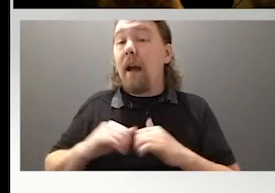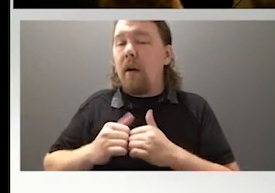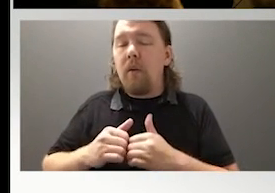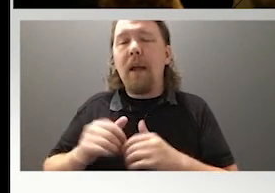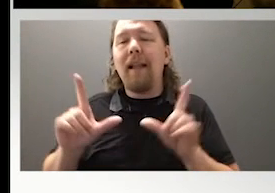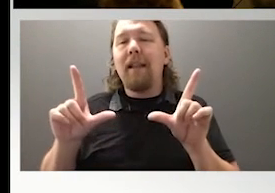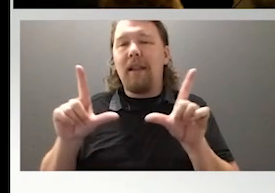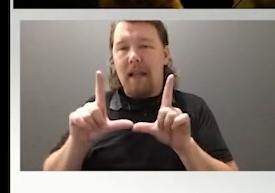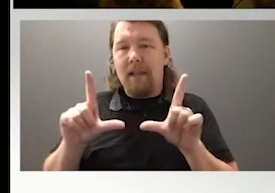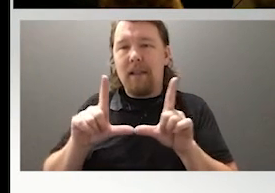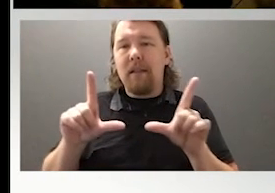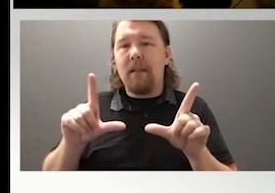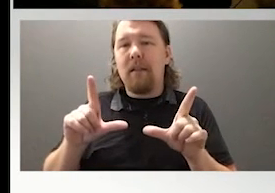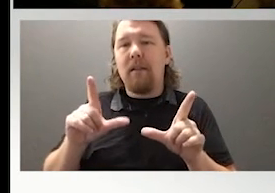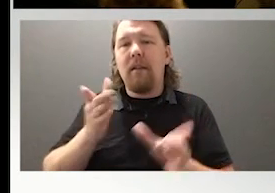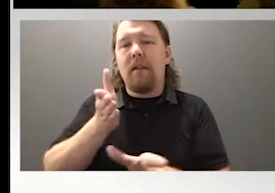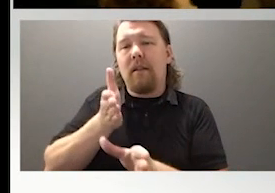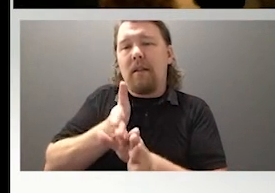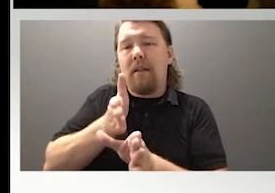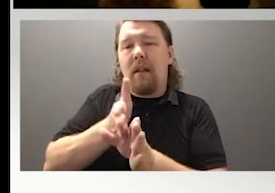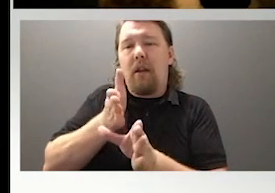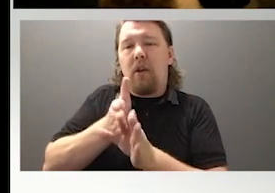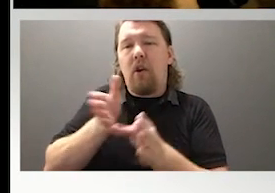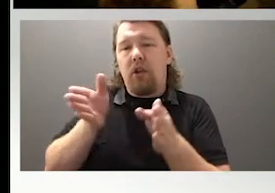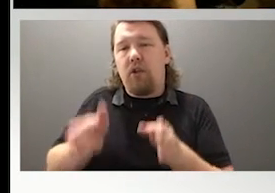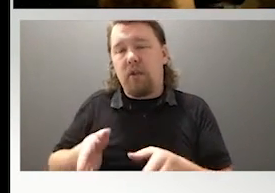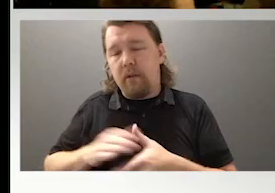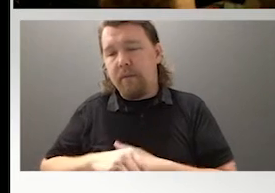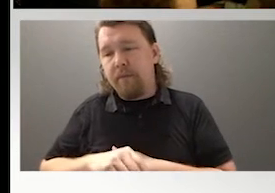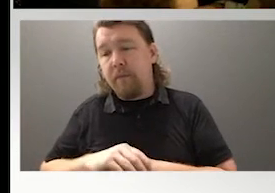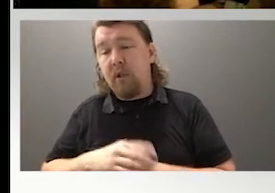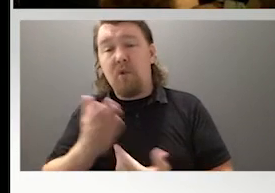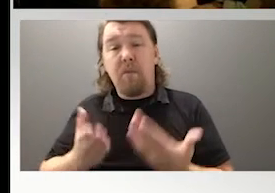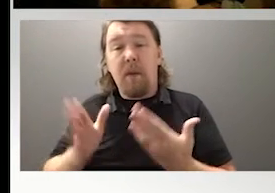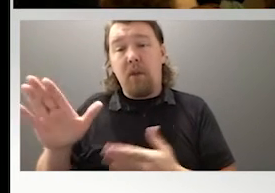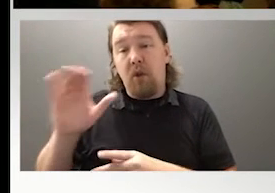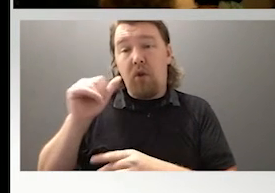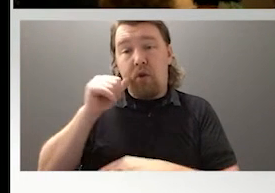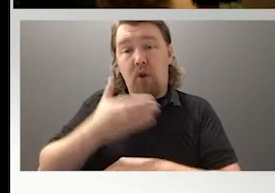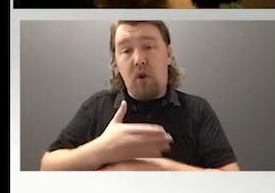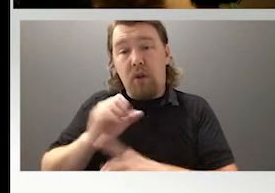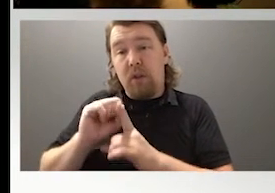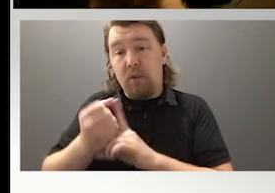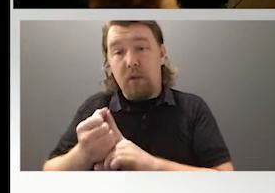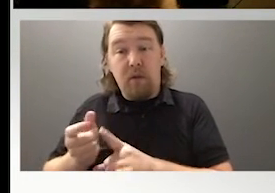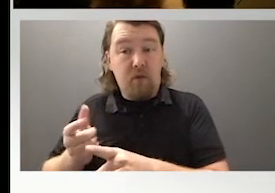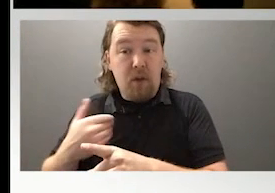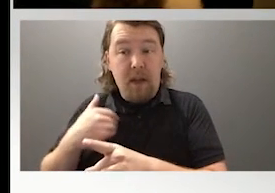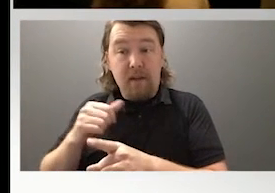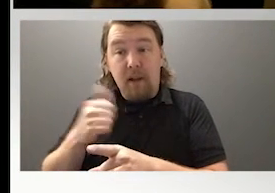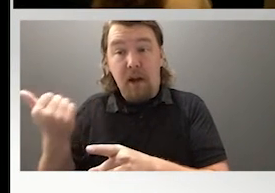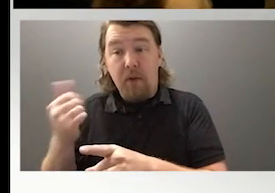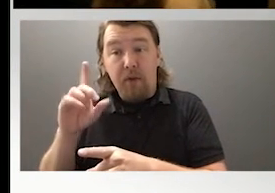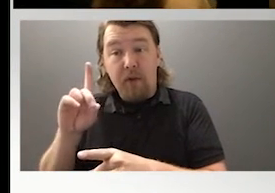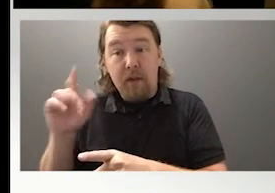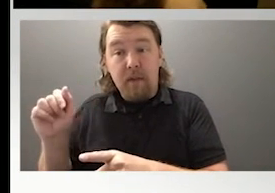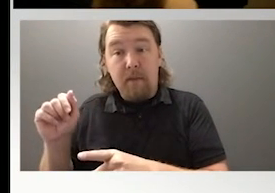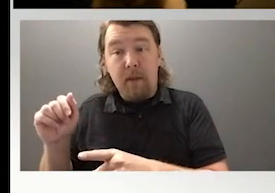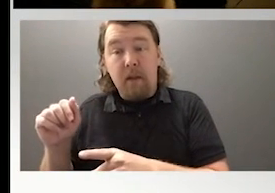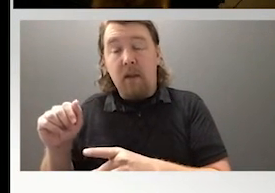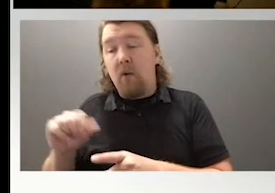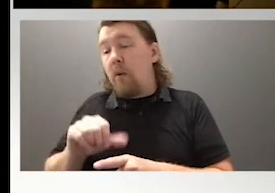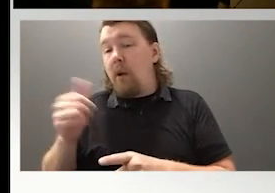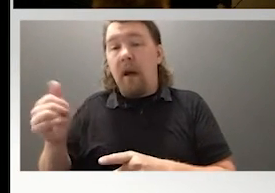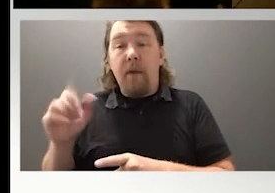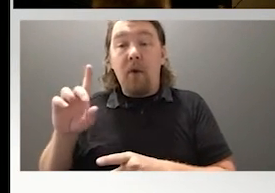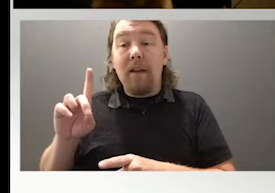licensed psychologists. So it may be that in the situation of your daughter, that if she has another disability or